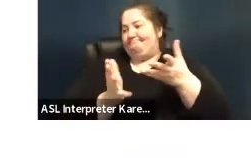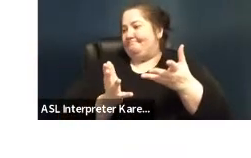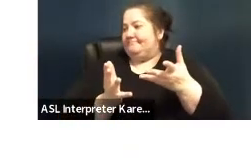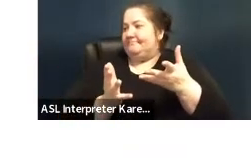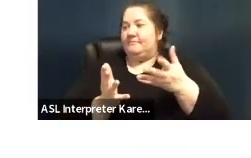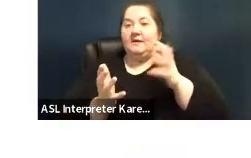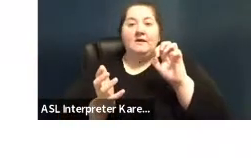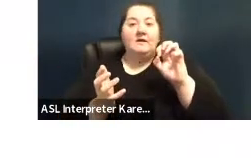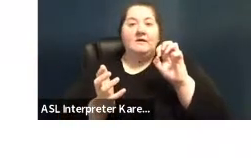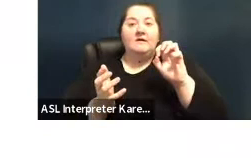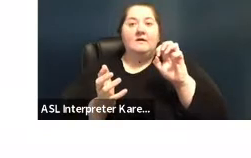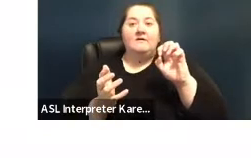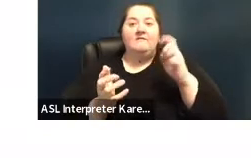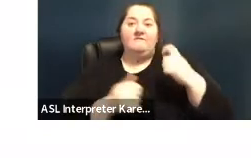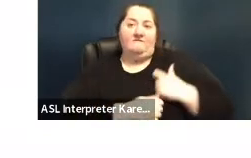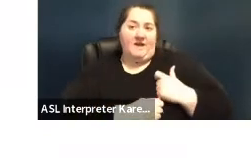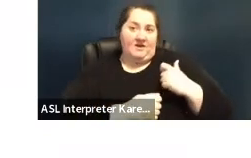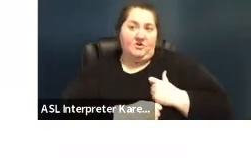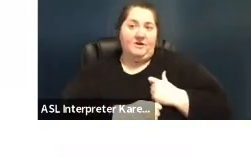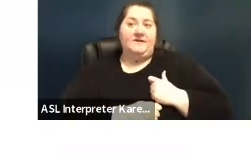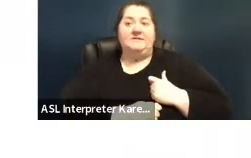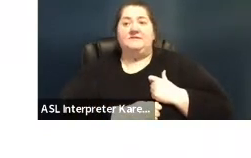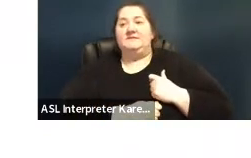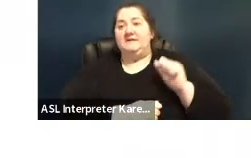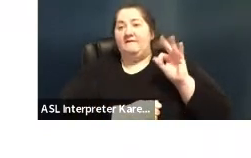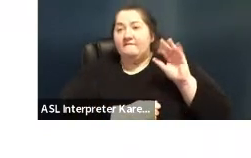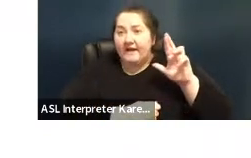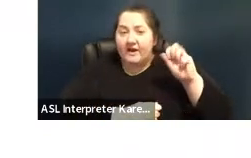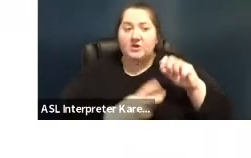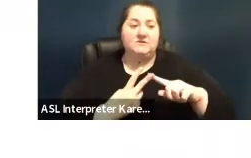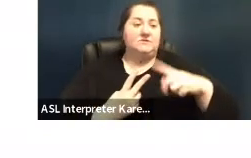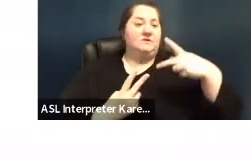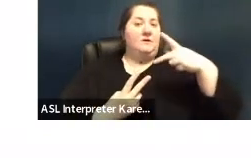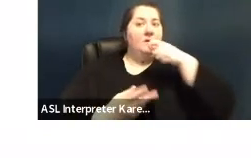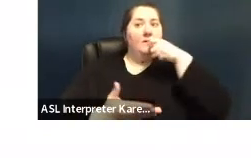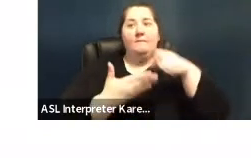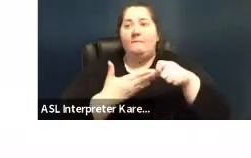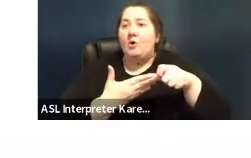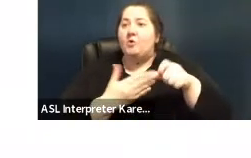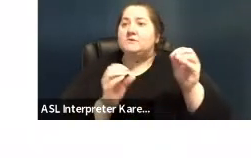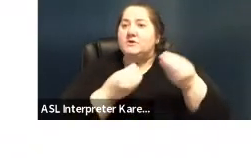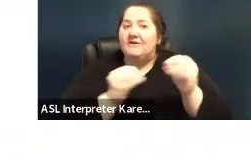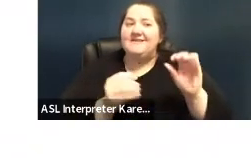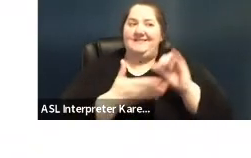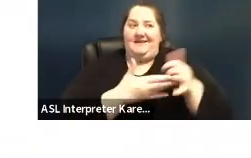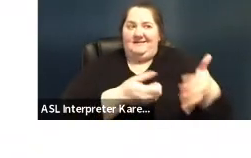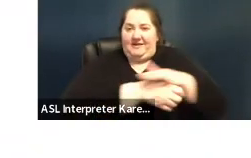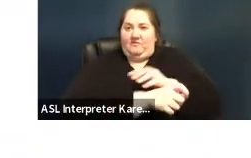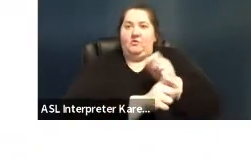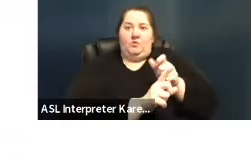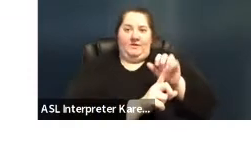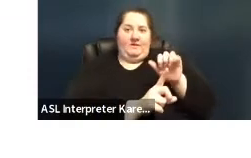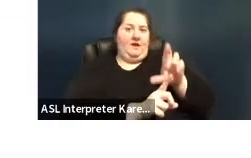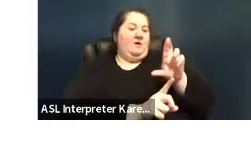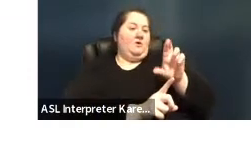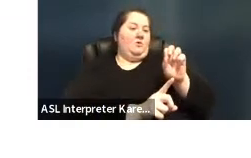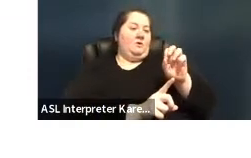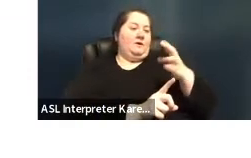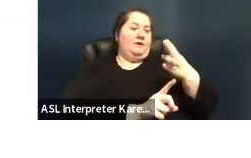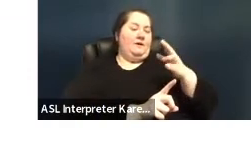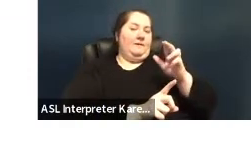Veterans Affairs and the Post Office and all of that is covered by the Rehabilitation Act. There's no